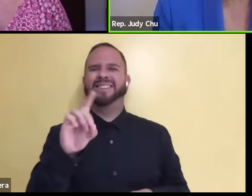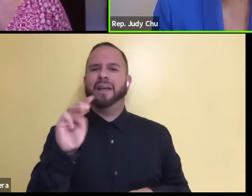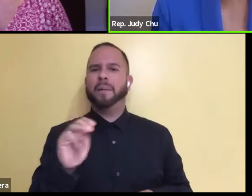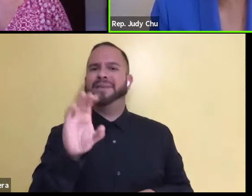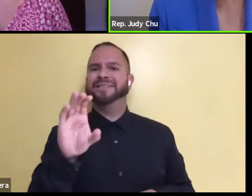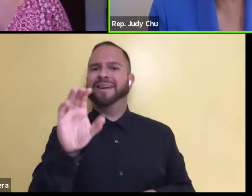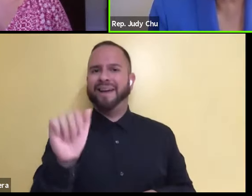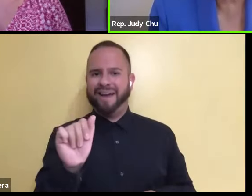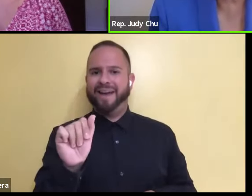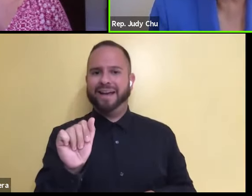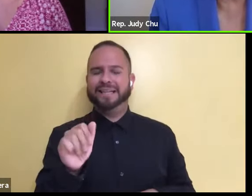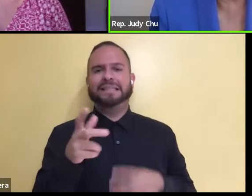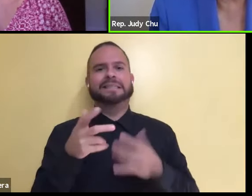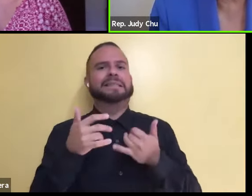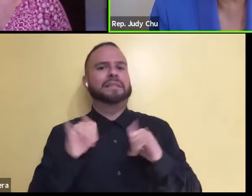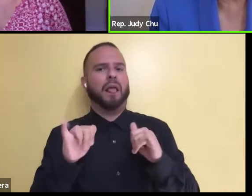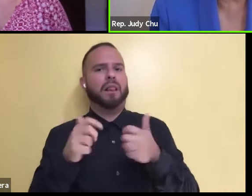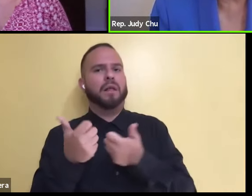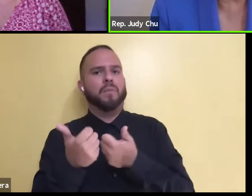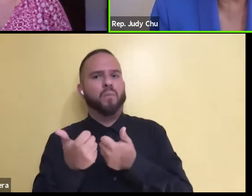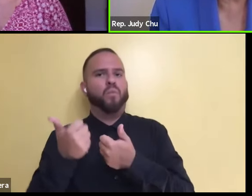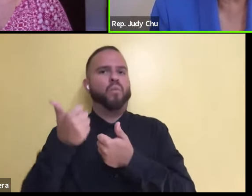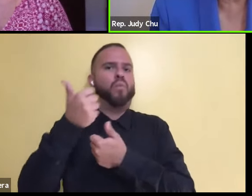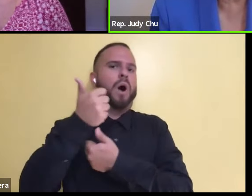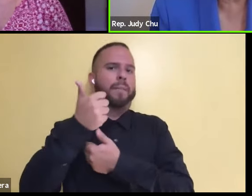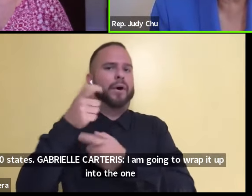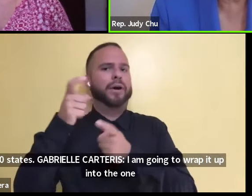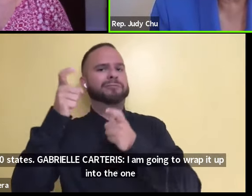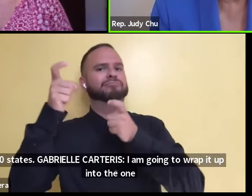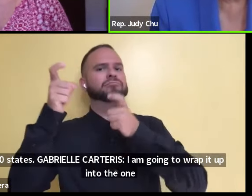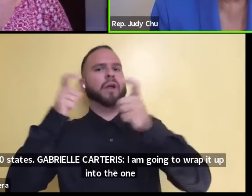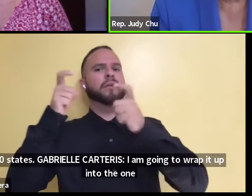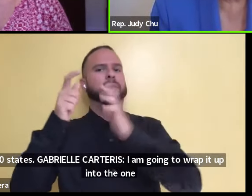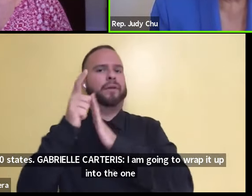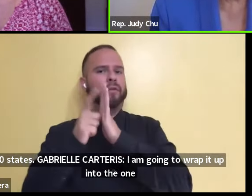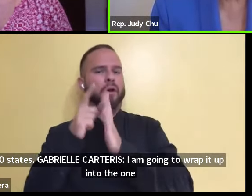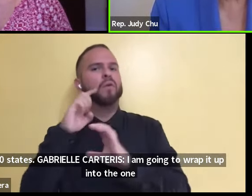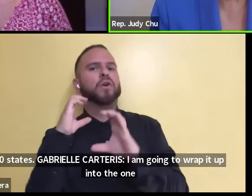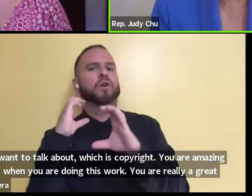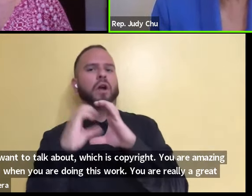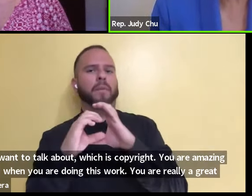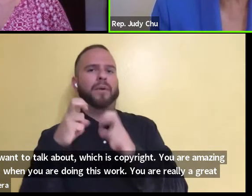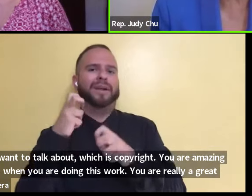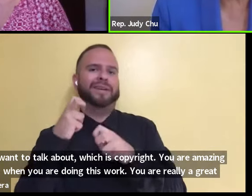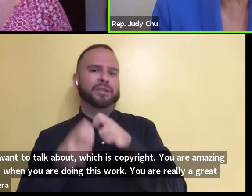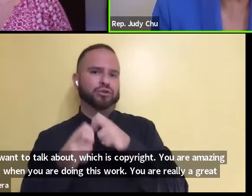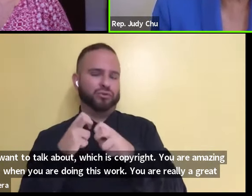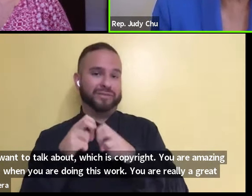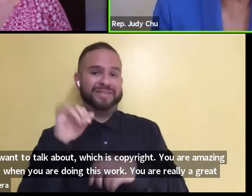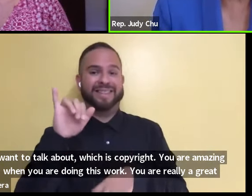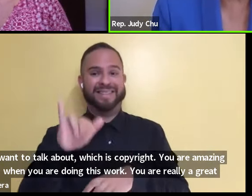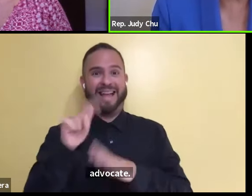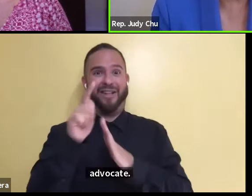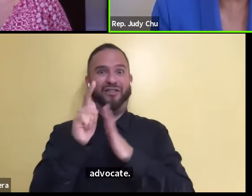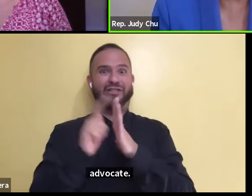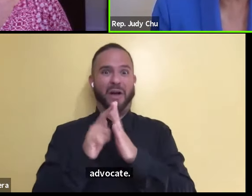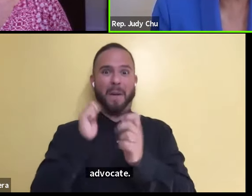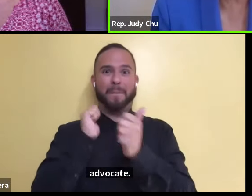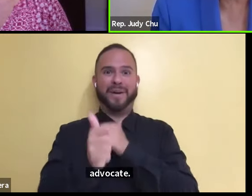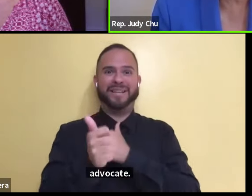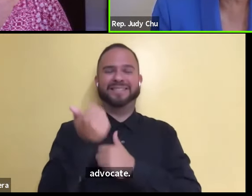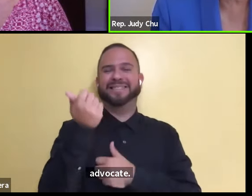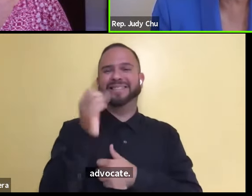is still the primary governing law for copyright. And that law was passed in 1998,